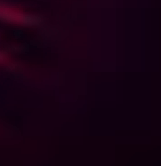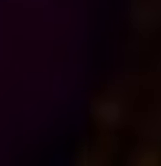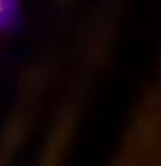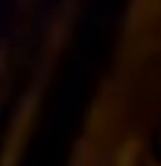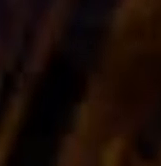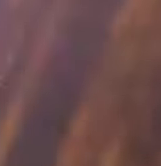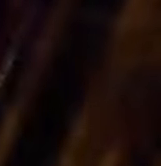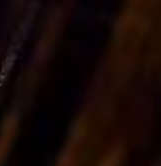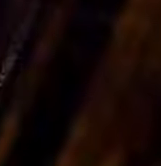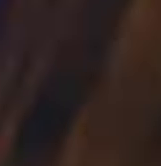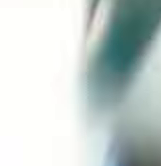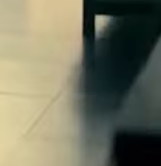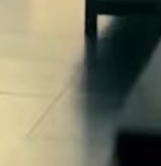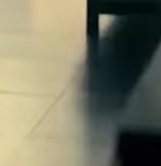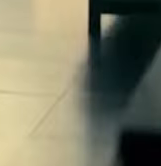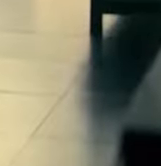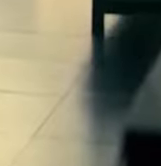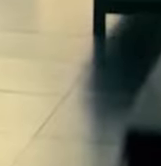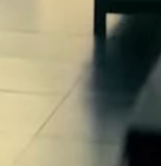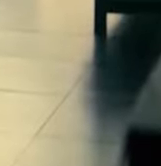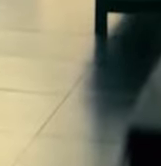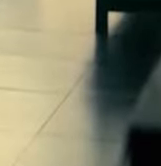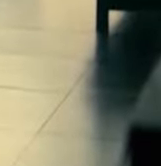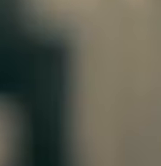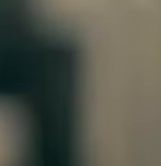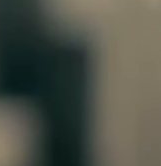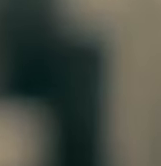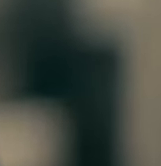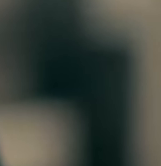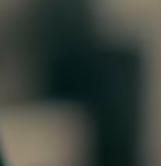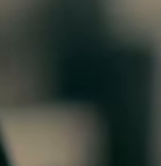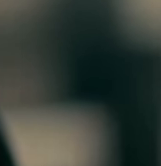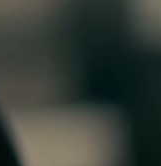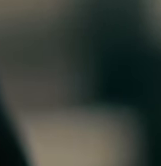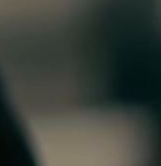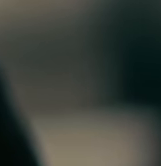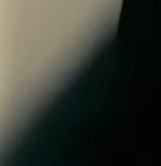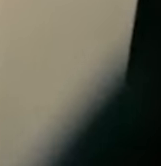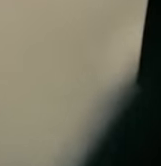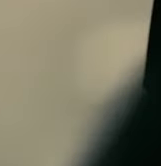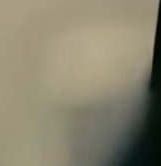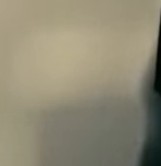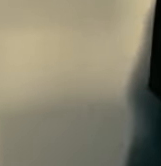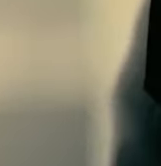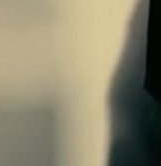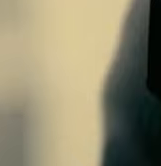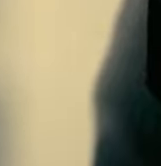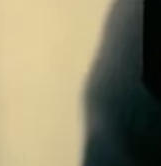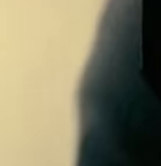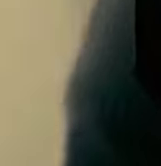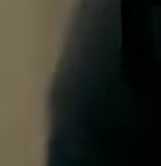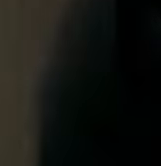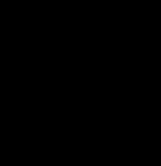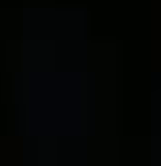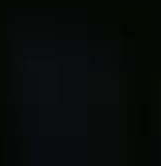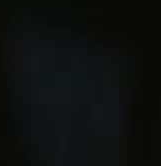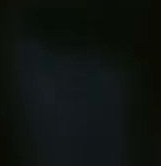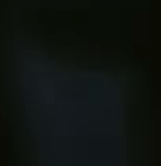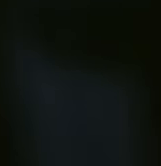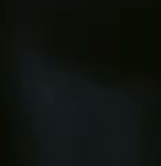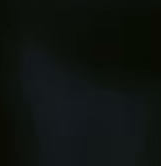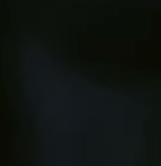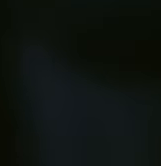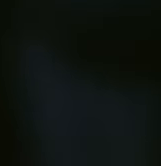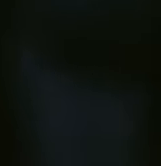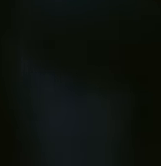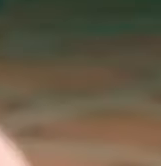Over. Isang mission. The creation of the Seven Jewels grants its owner the chance to wish for one's heart's desire. Are you